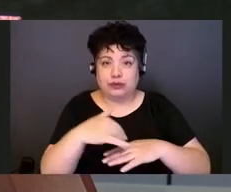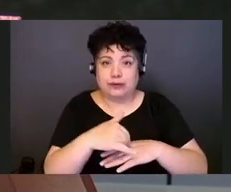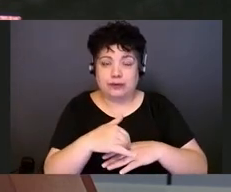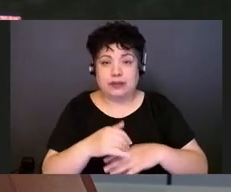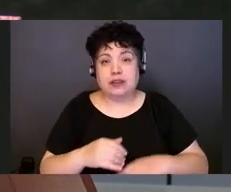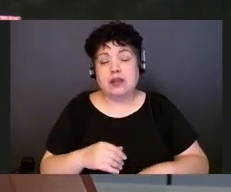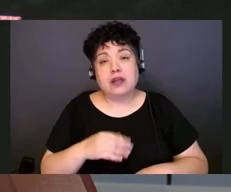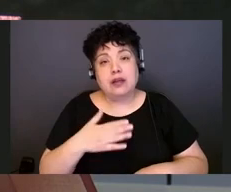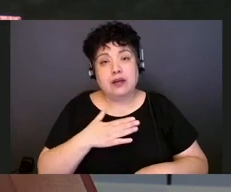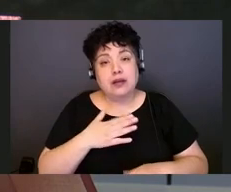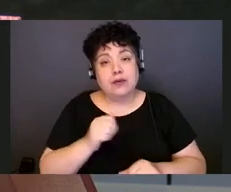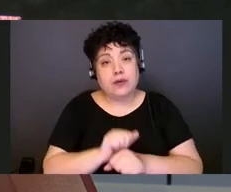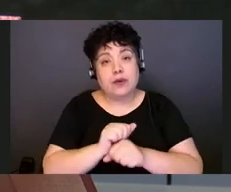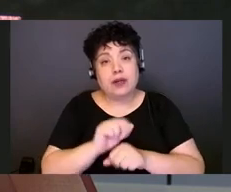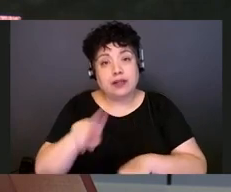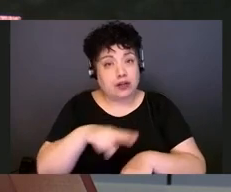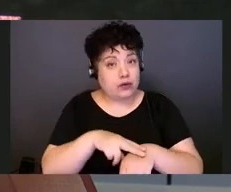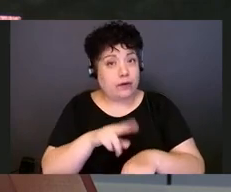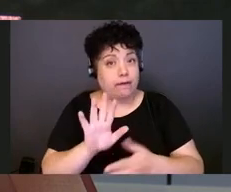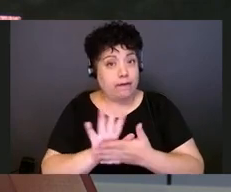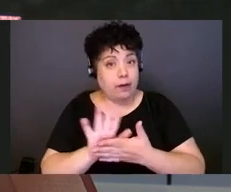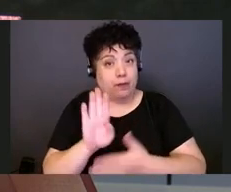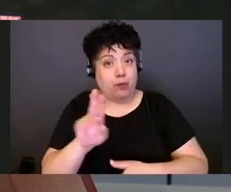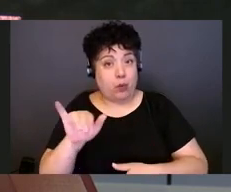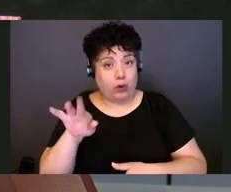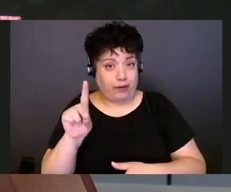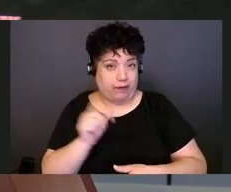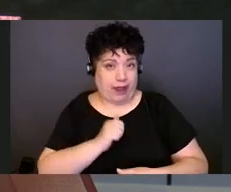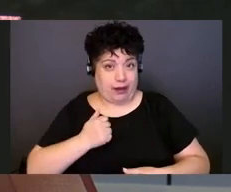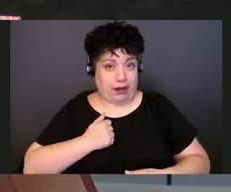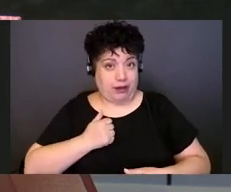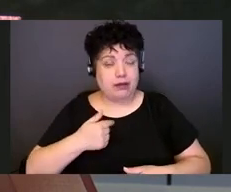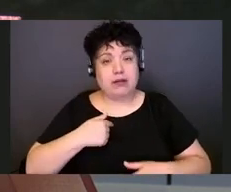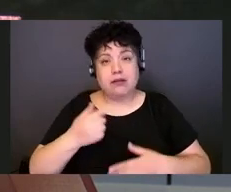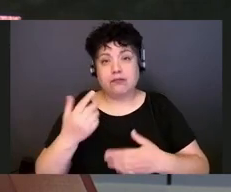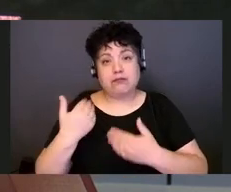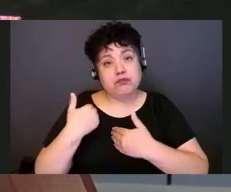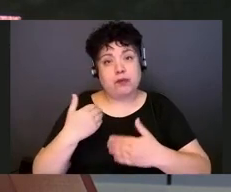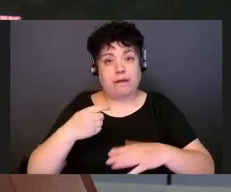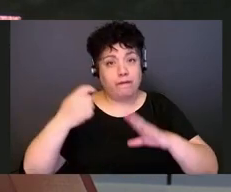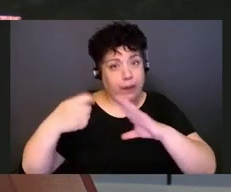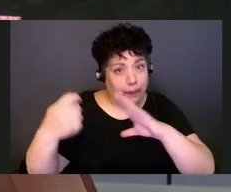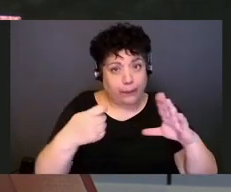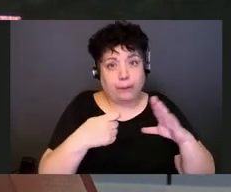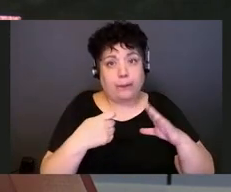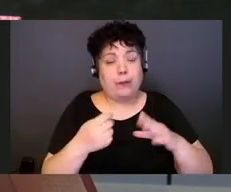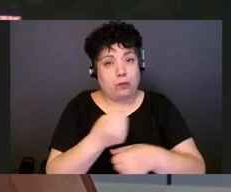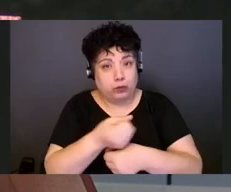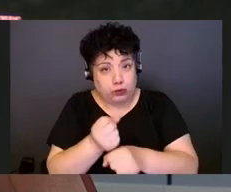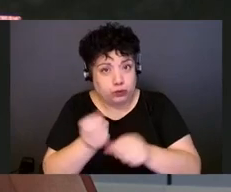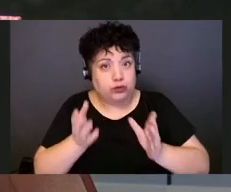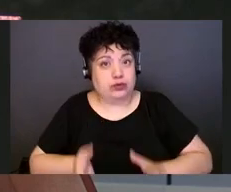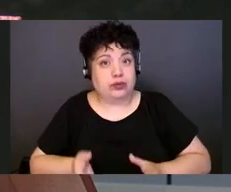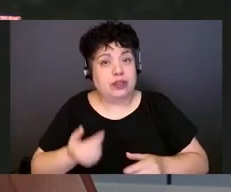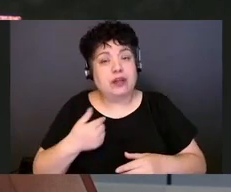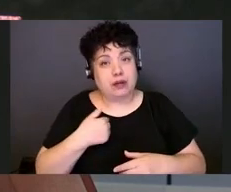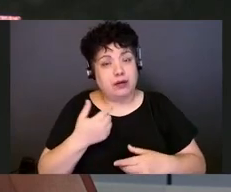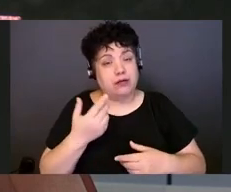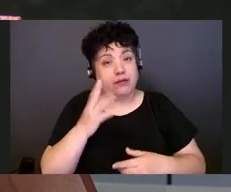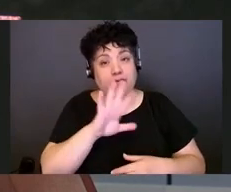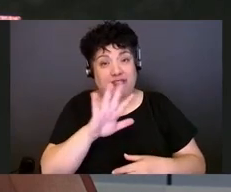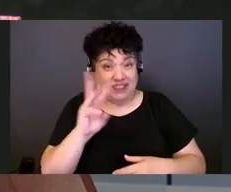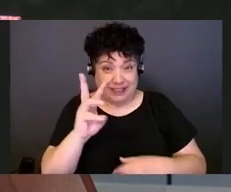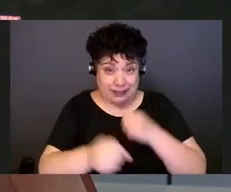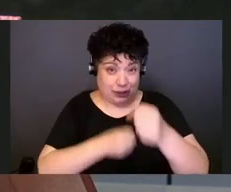at the National Film Board of Canada as a film director and producer. I have been working there for